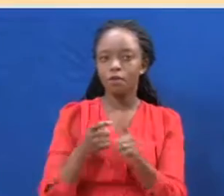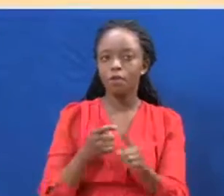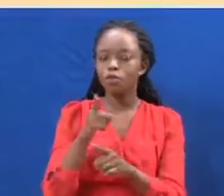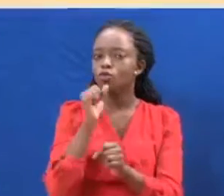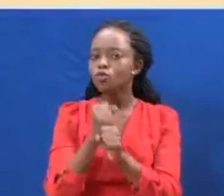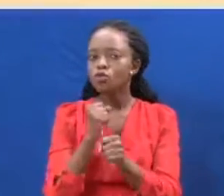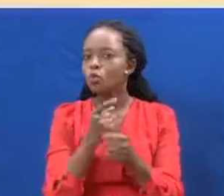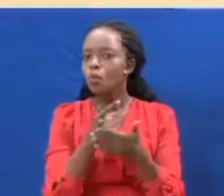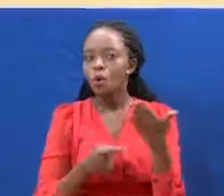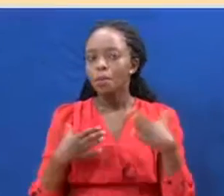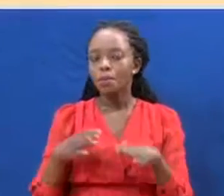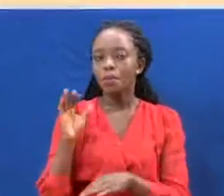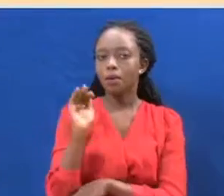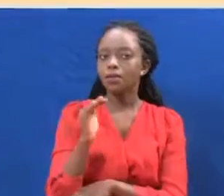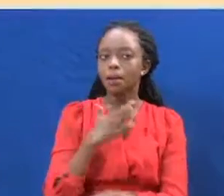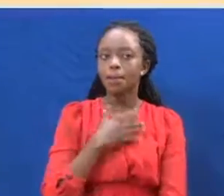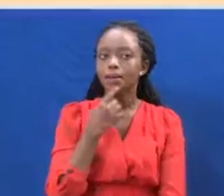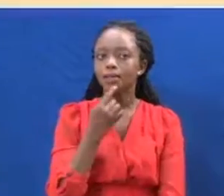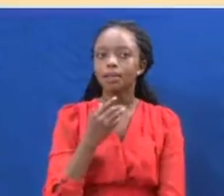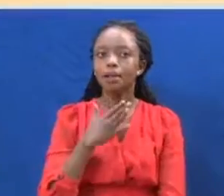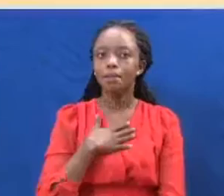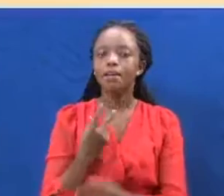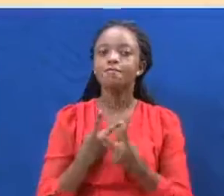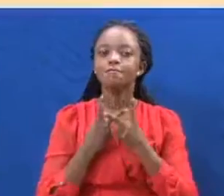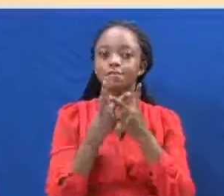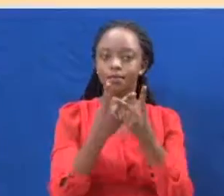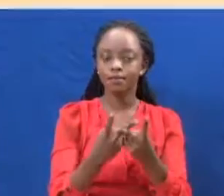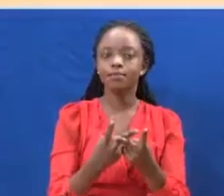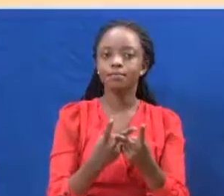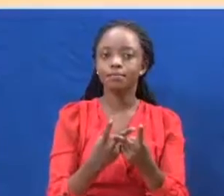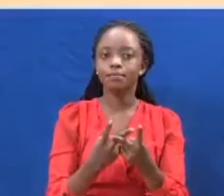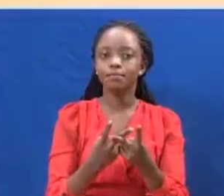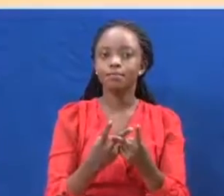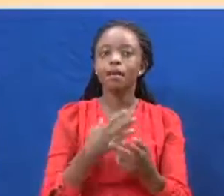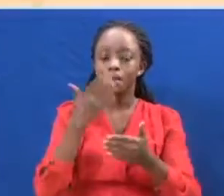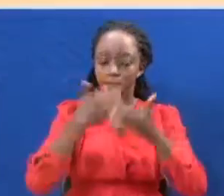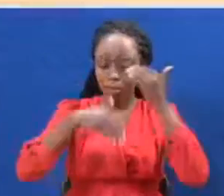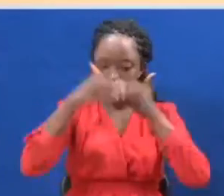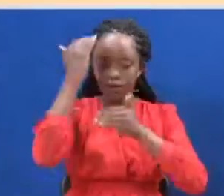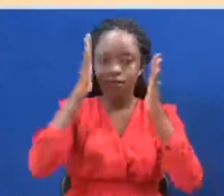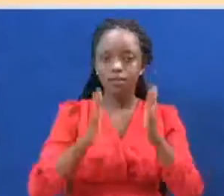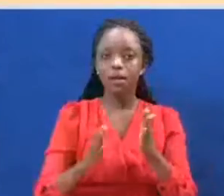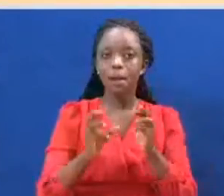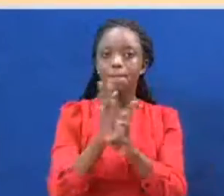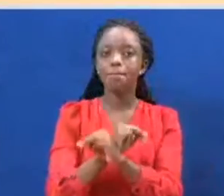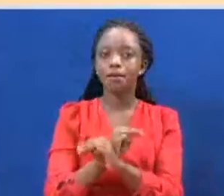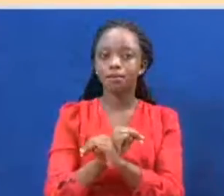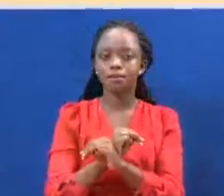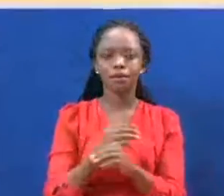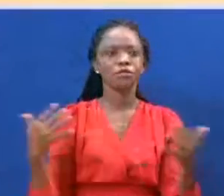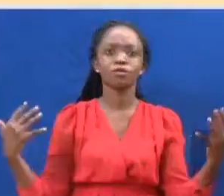doing here?" I said, "No, I am on a visit, and I am a professor of mathematics." "Mathematics?" They